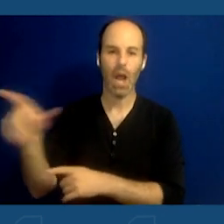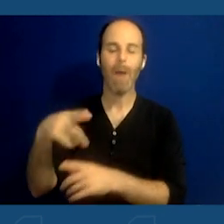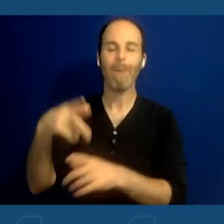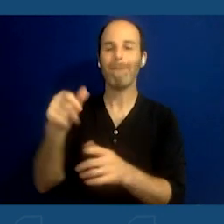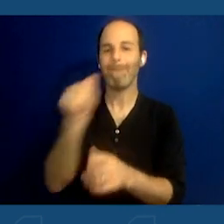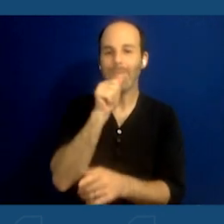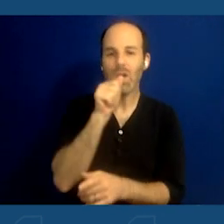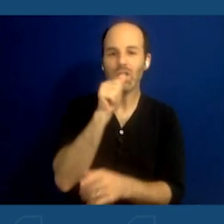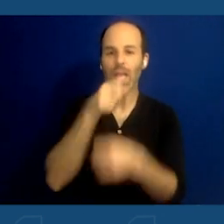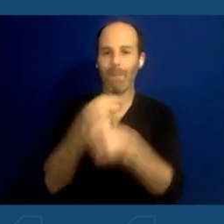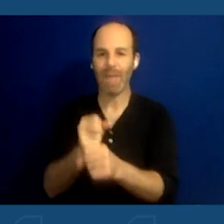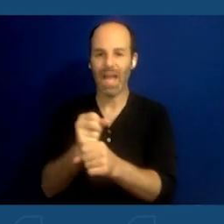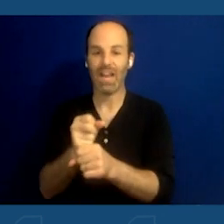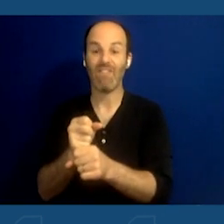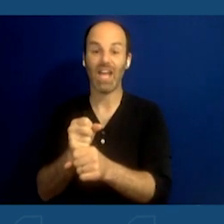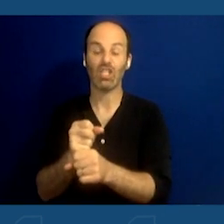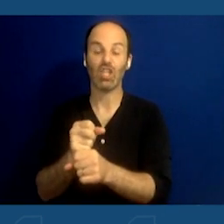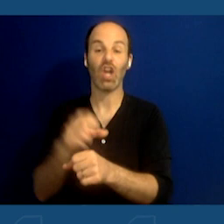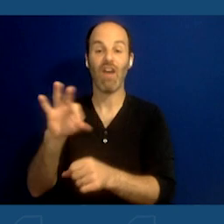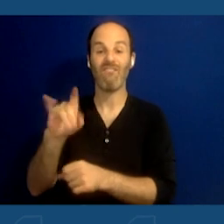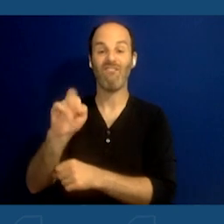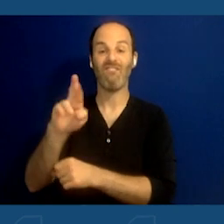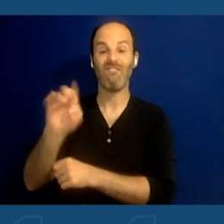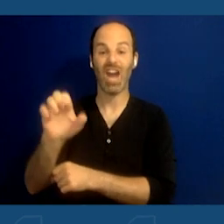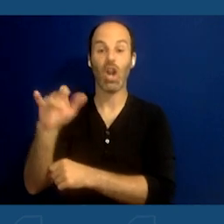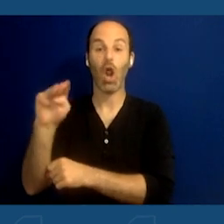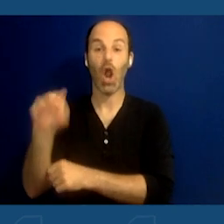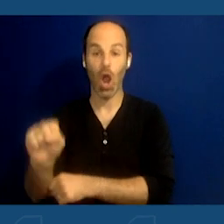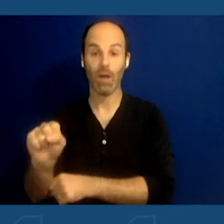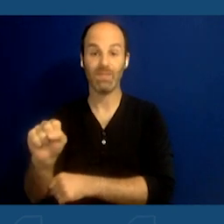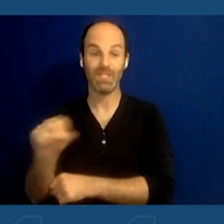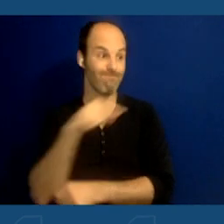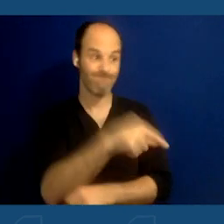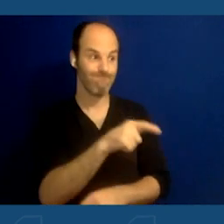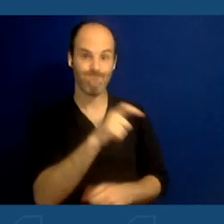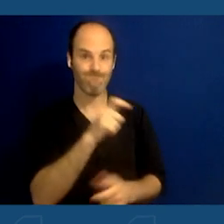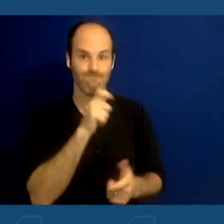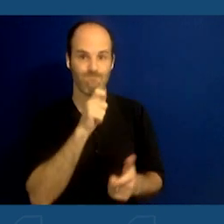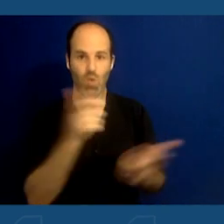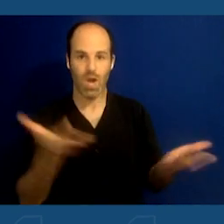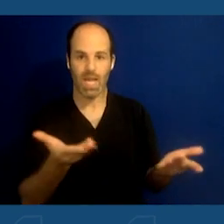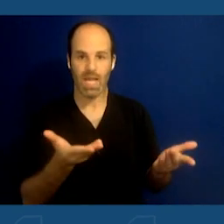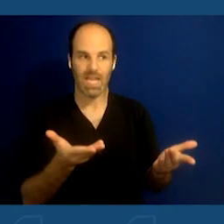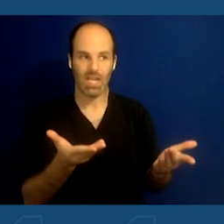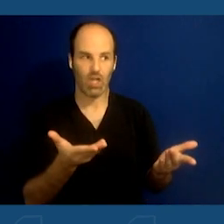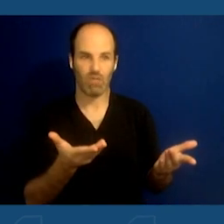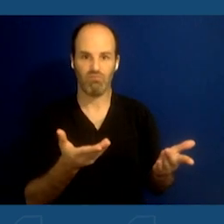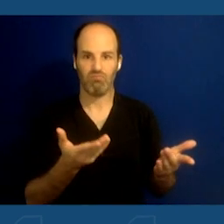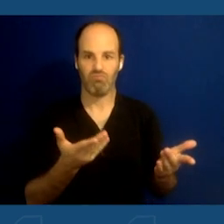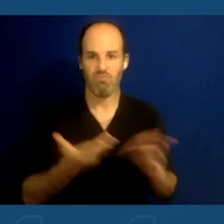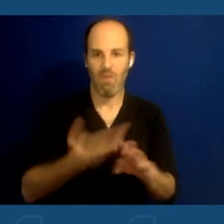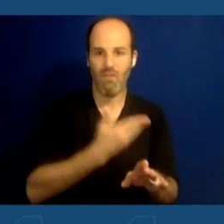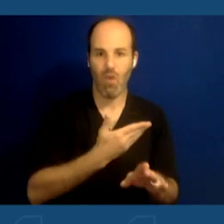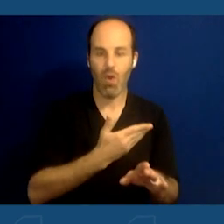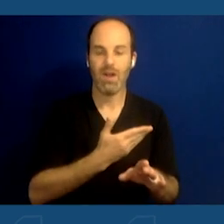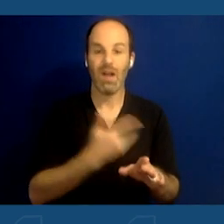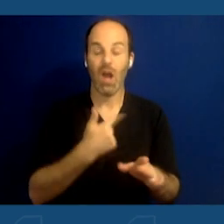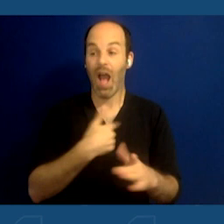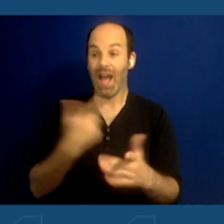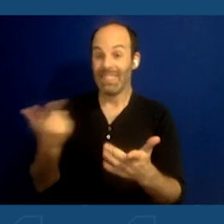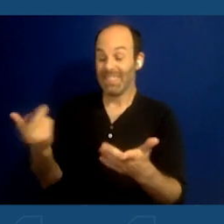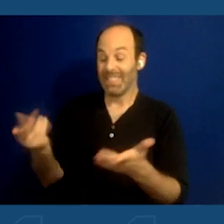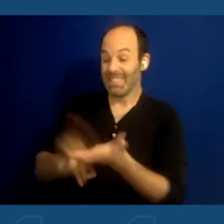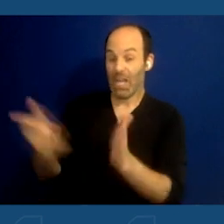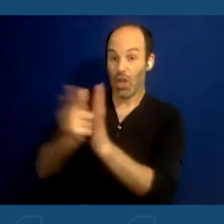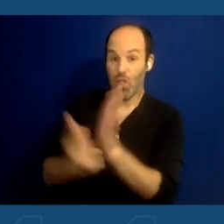firearms. These did not exist a short time ago. We this year, since I signed a law banning these ghost guns last October, have